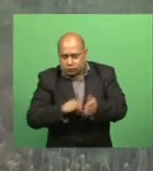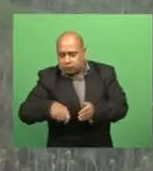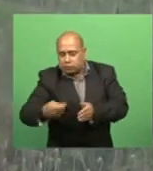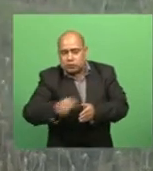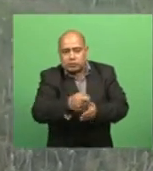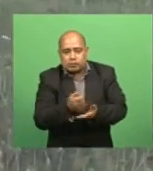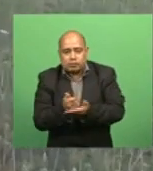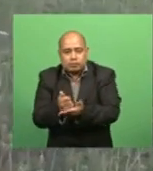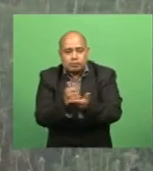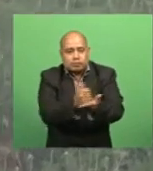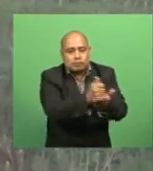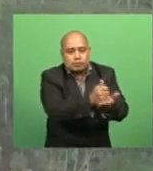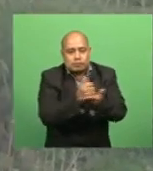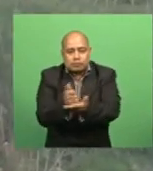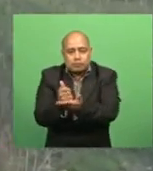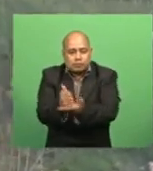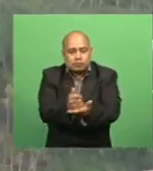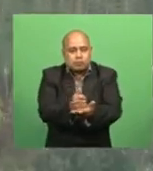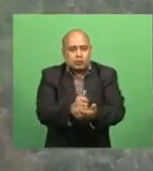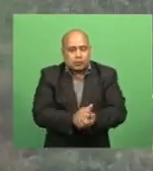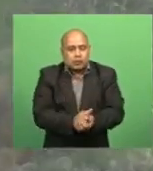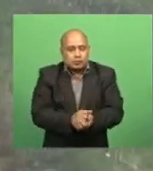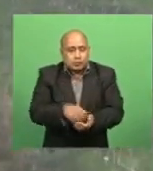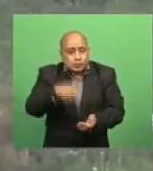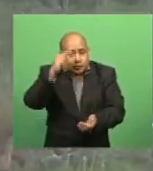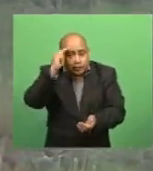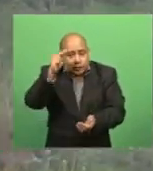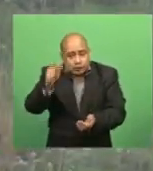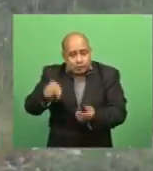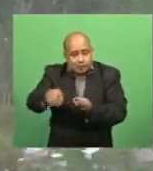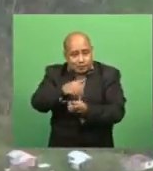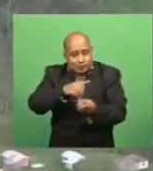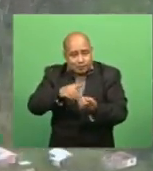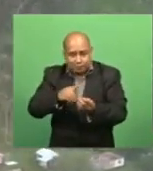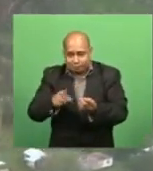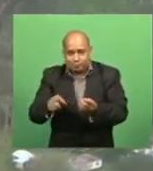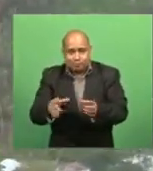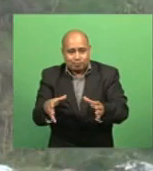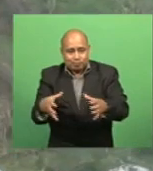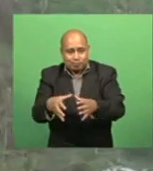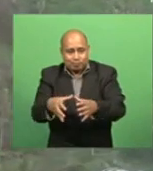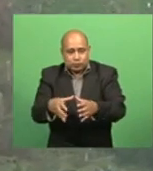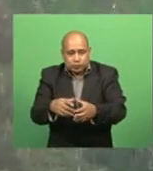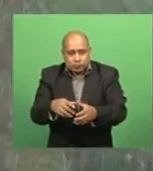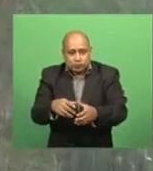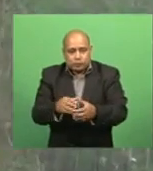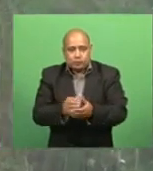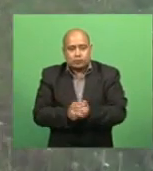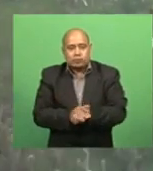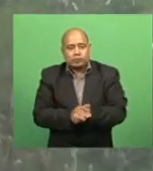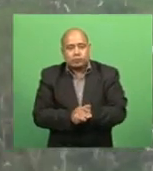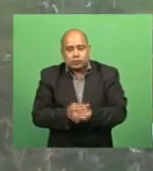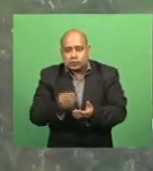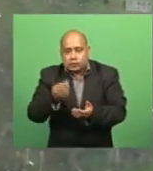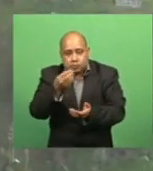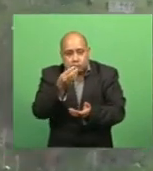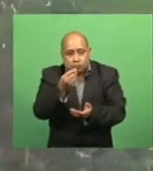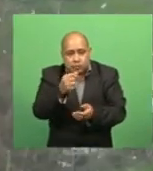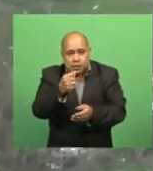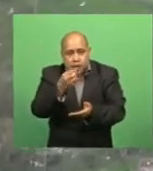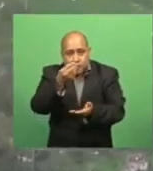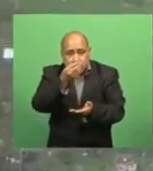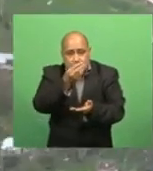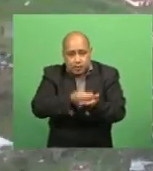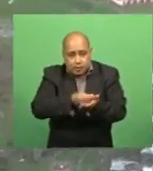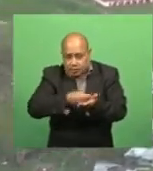The National Disaster Management Office will now push out relief items brought in by the two governments as soon as possible to